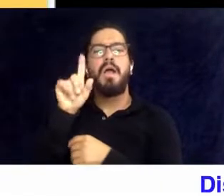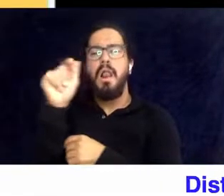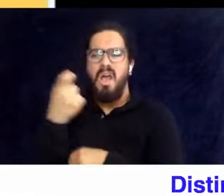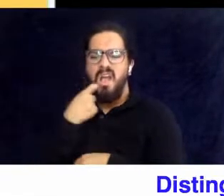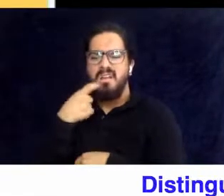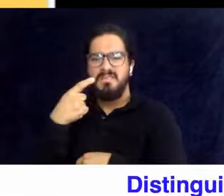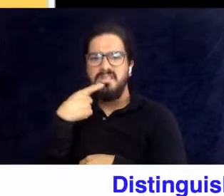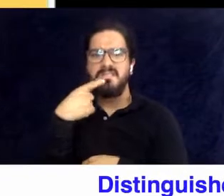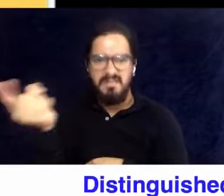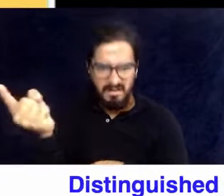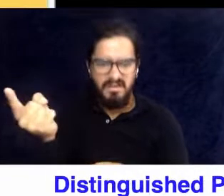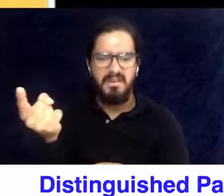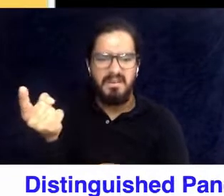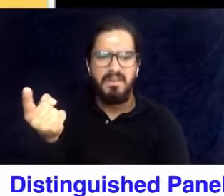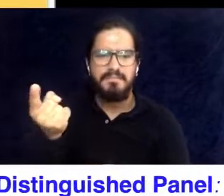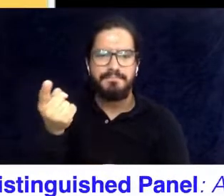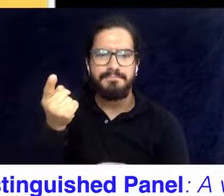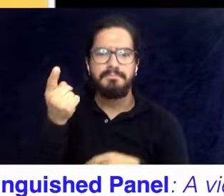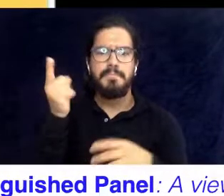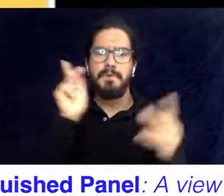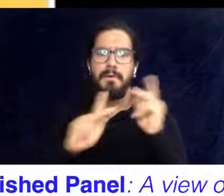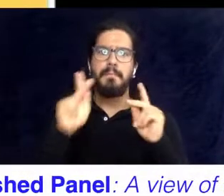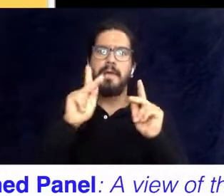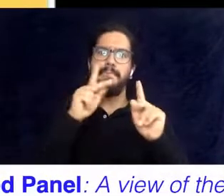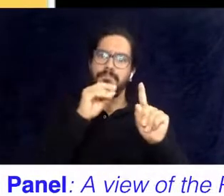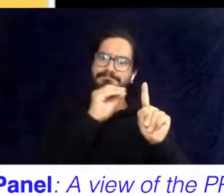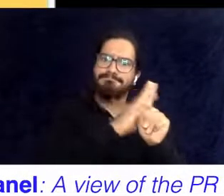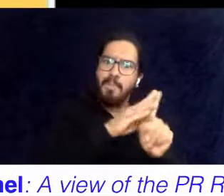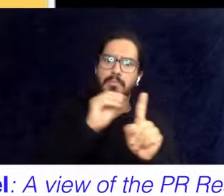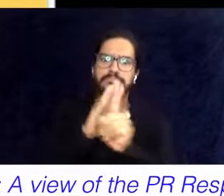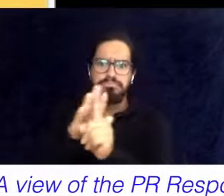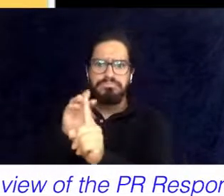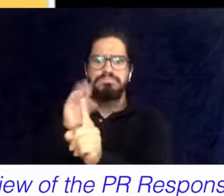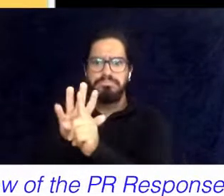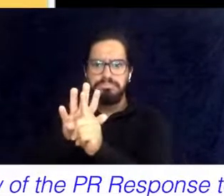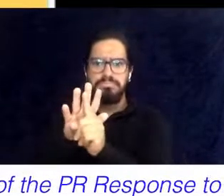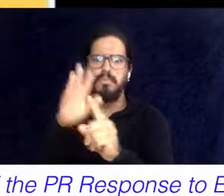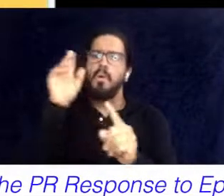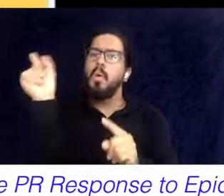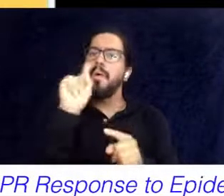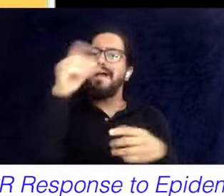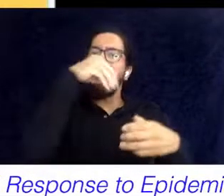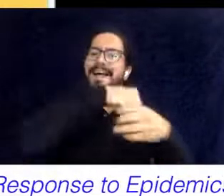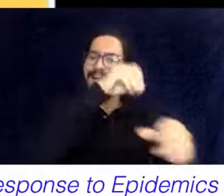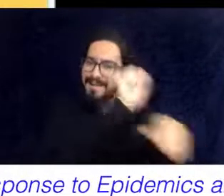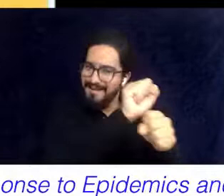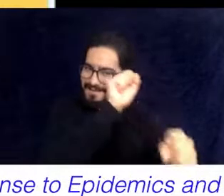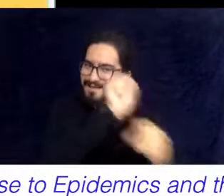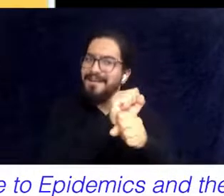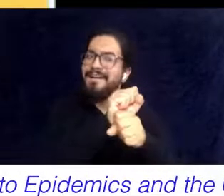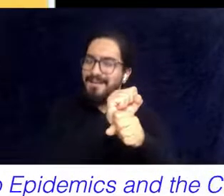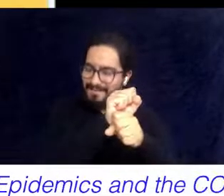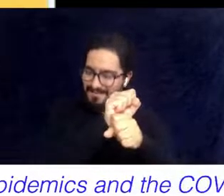or are being exposed, they're being exposed in their workplaces. And, the government